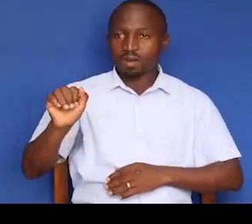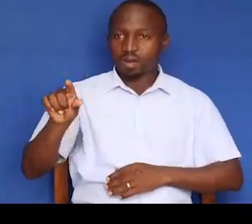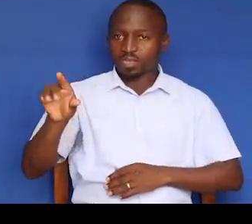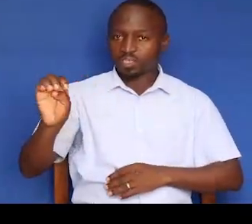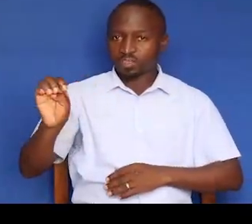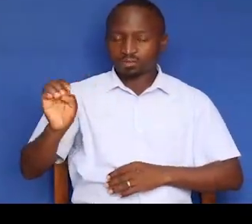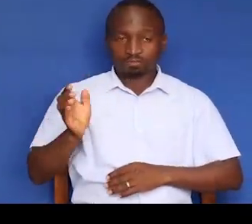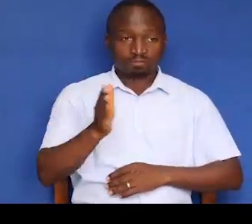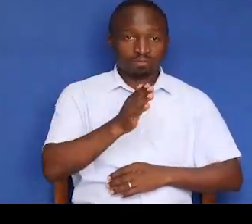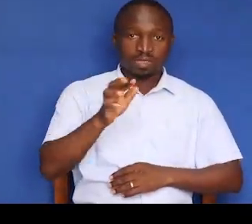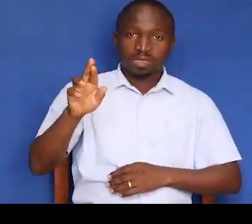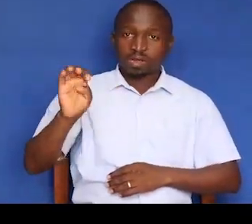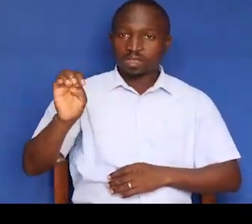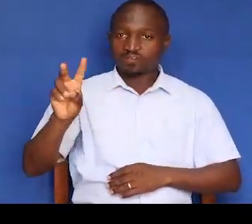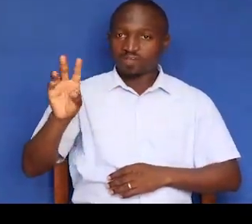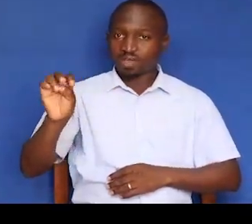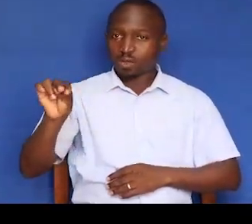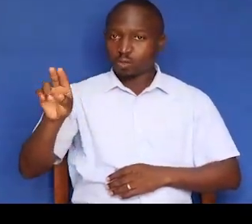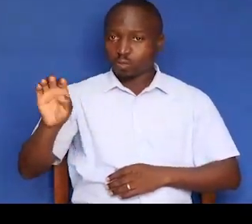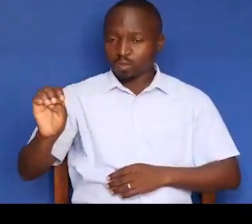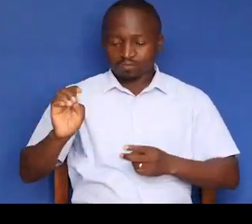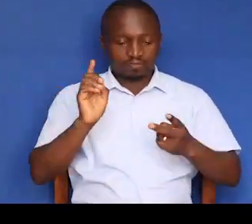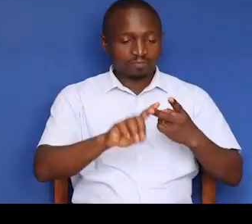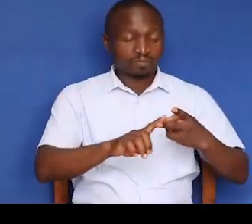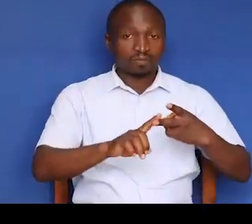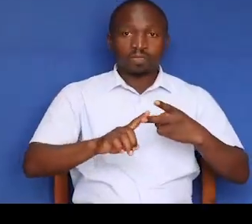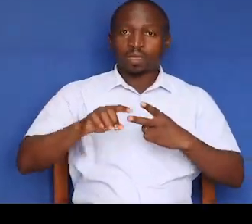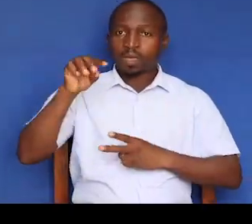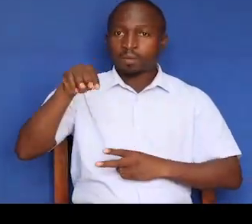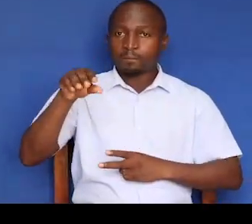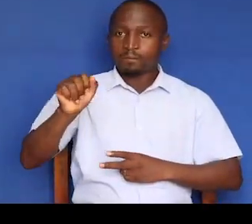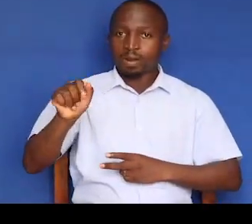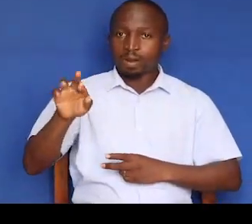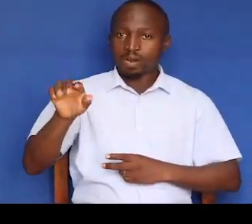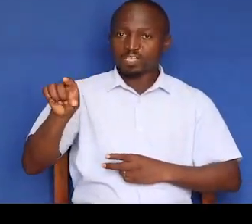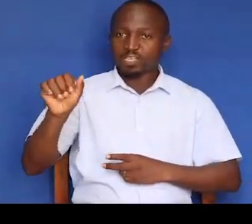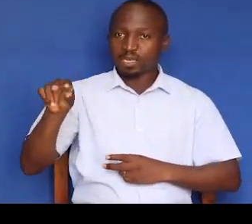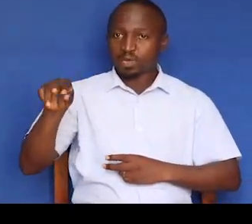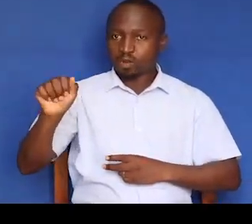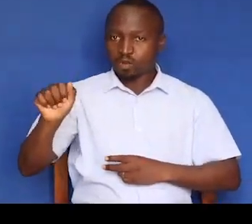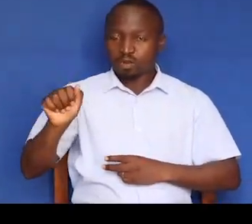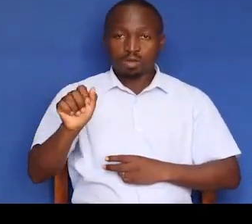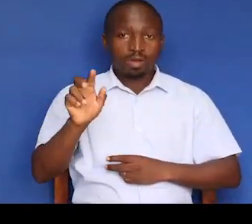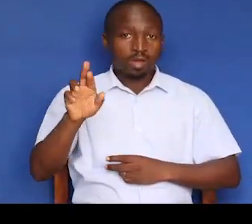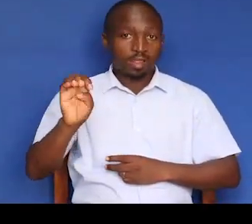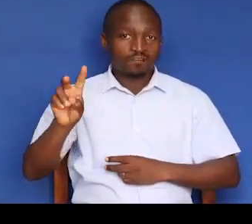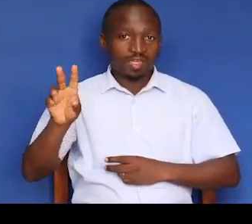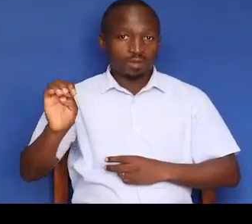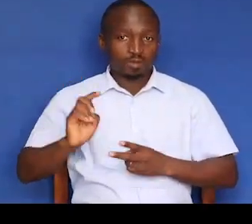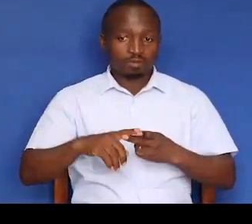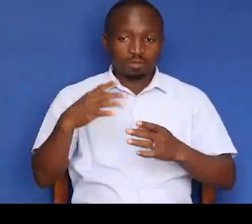According to marketing concept, when average revenue is equal to marginal